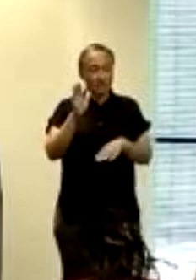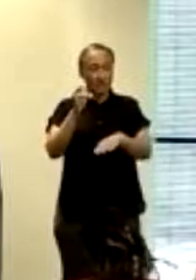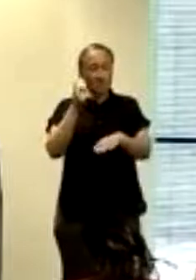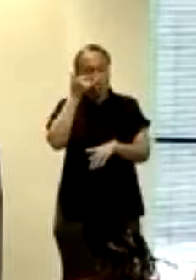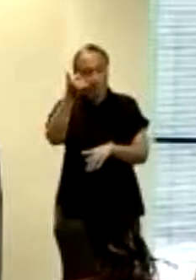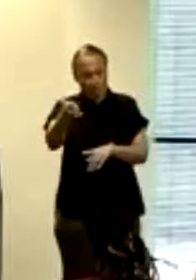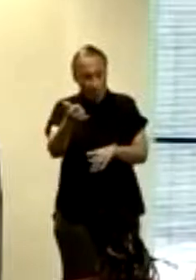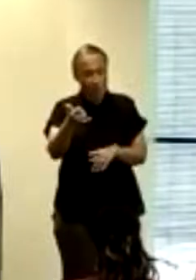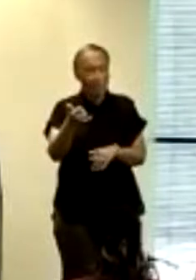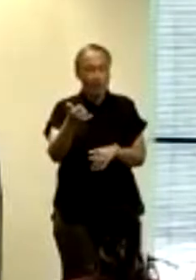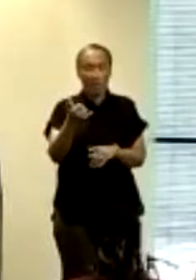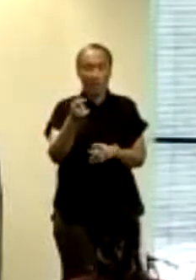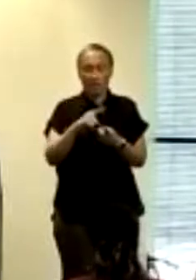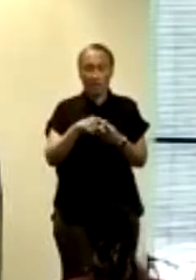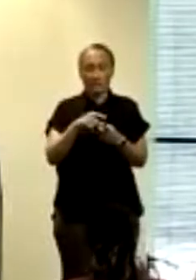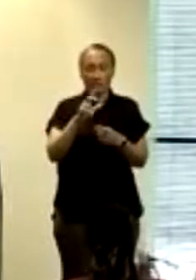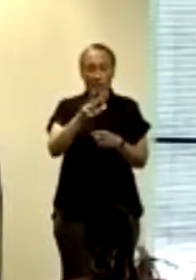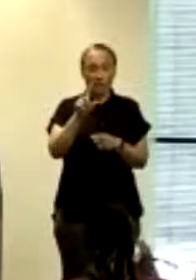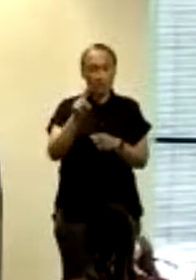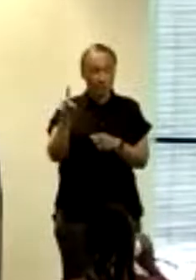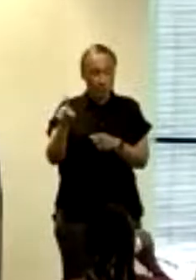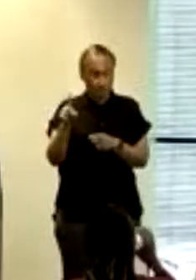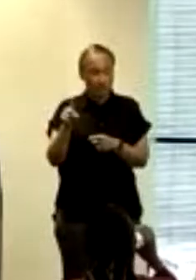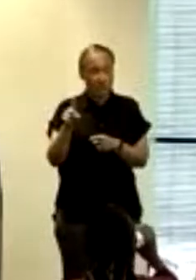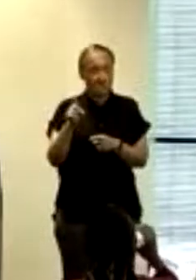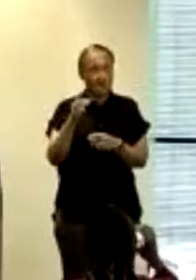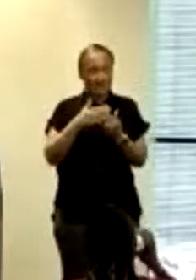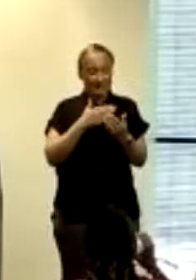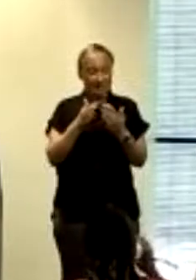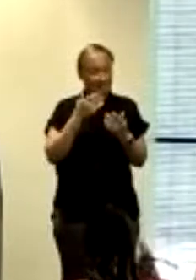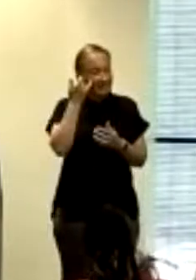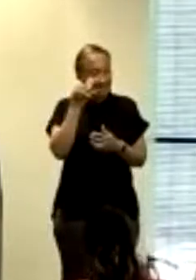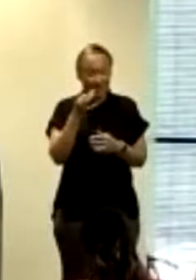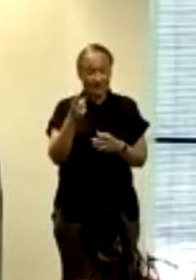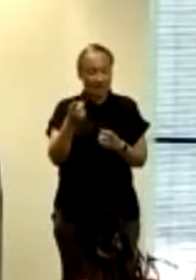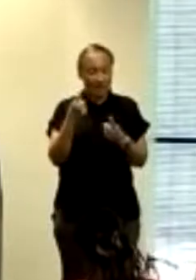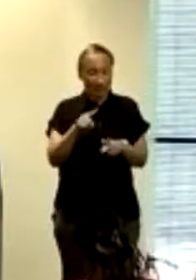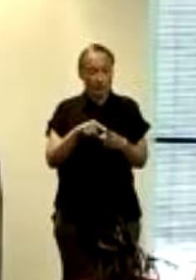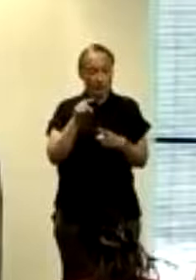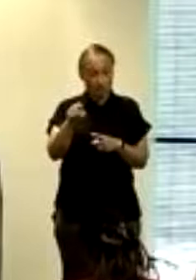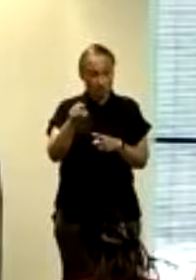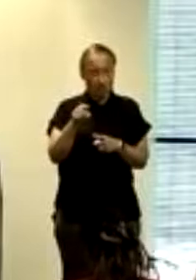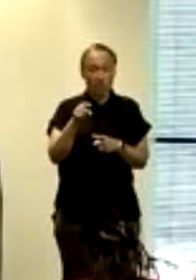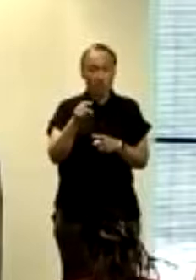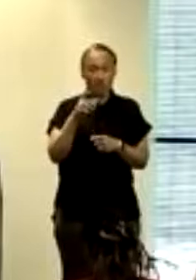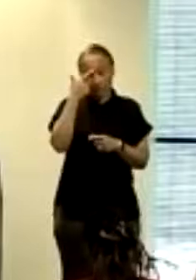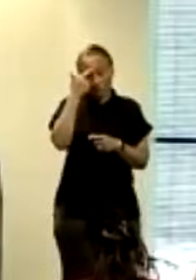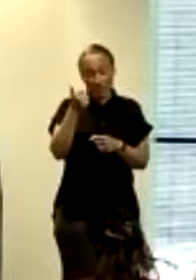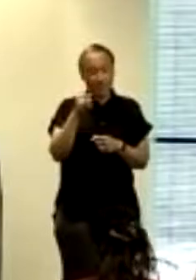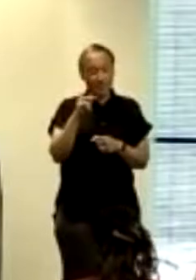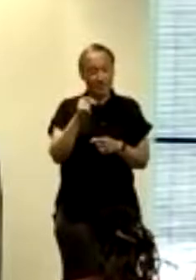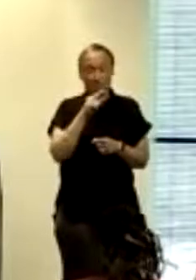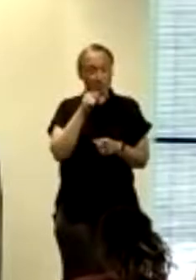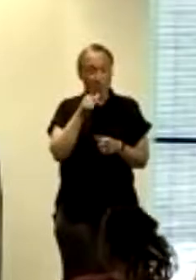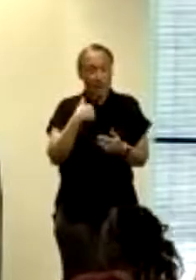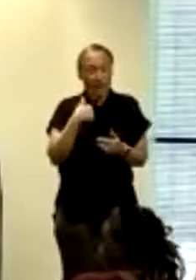that in to 311, even if it does come to you. Because if you